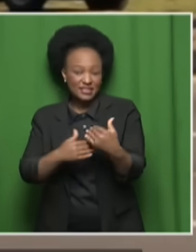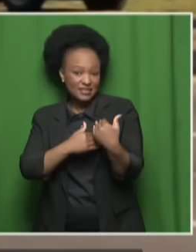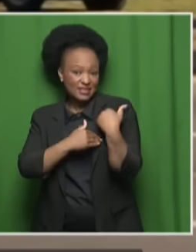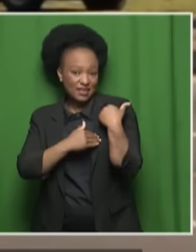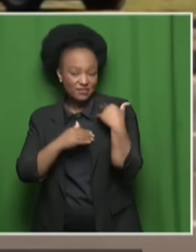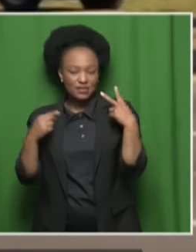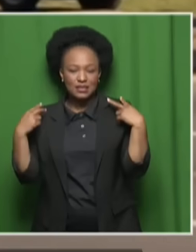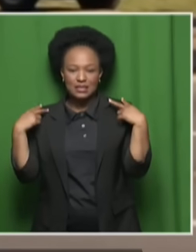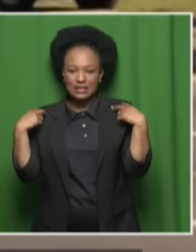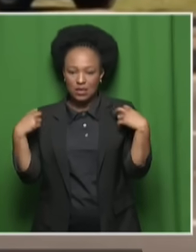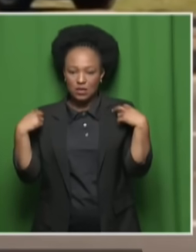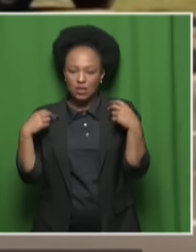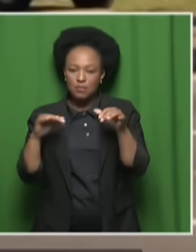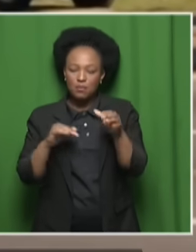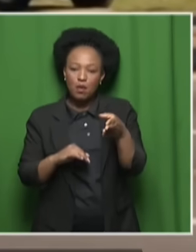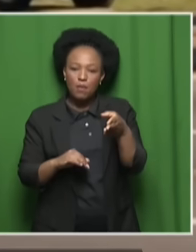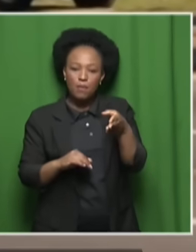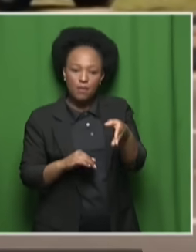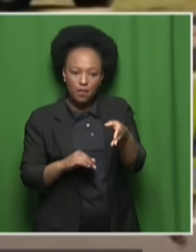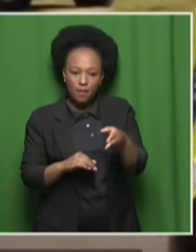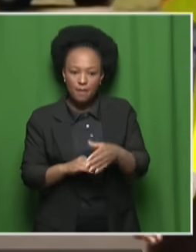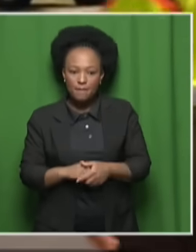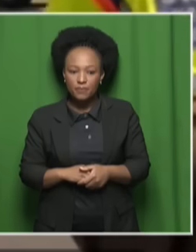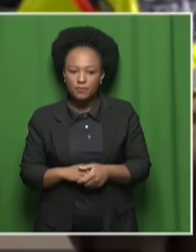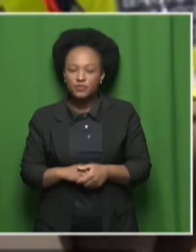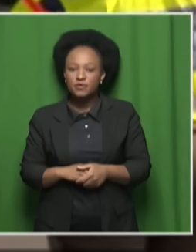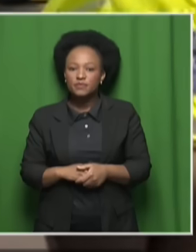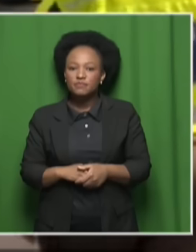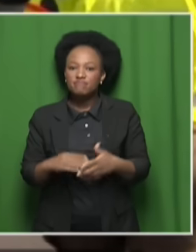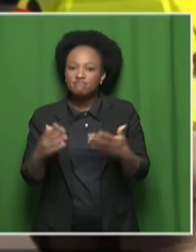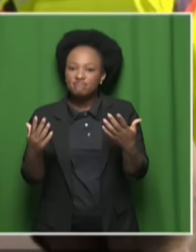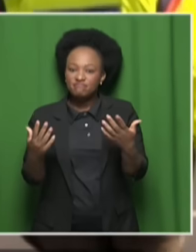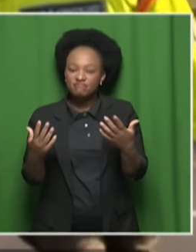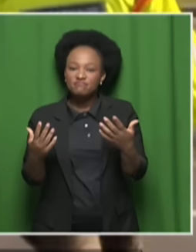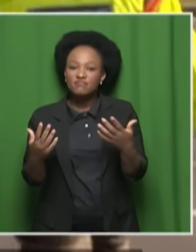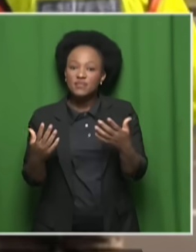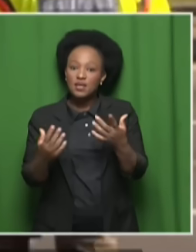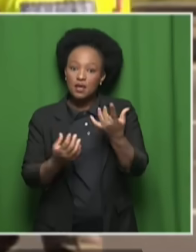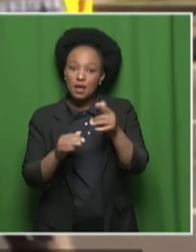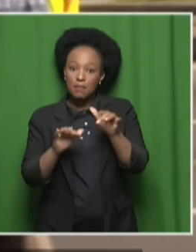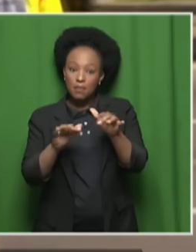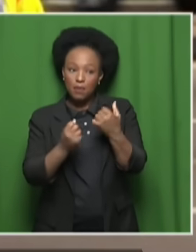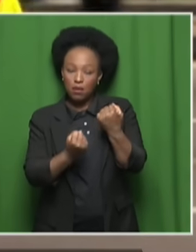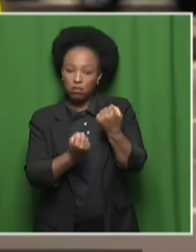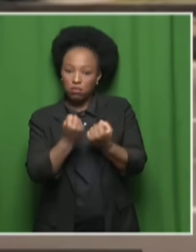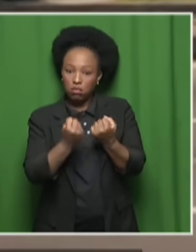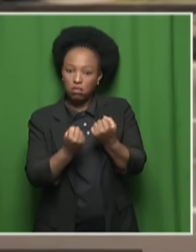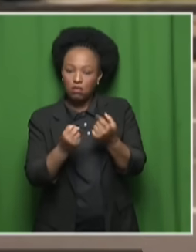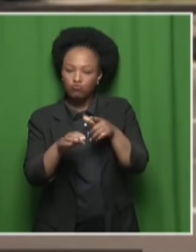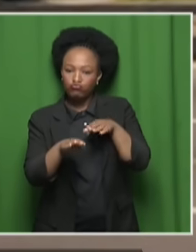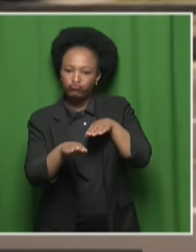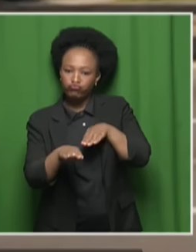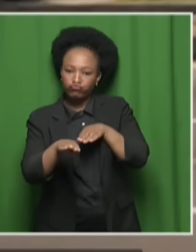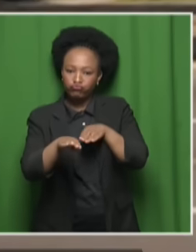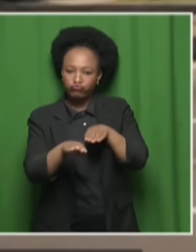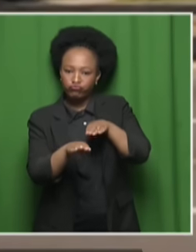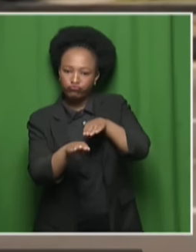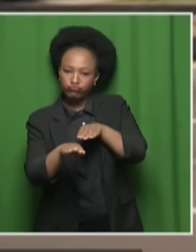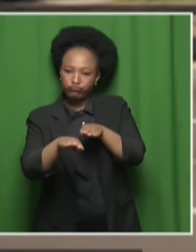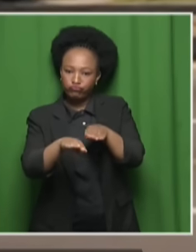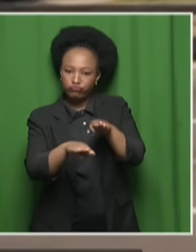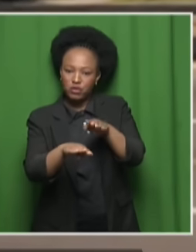the delegates. As I've mentioned that earlier on before you came to us, we saw motorcades ferrying the delegates or the